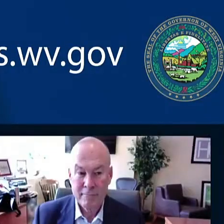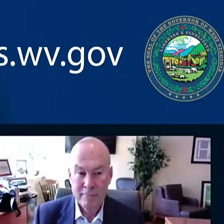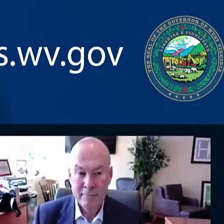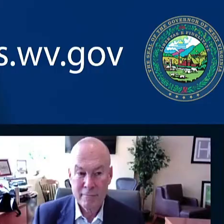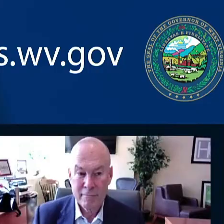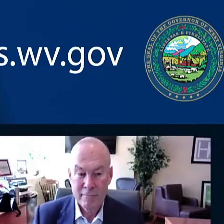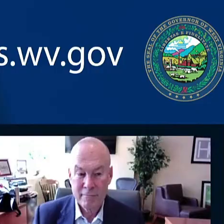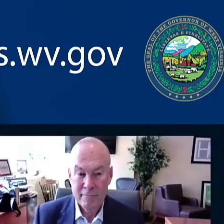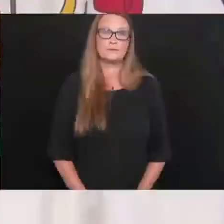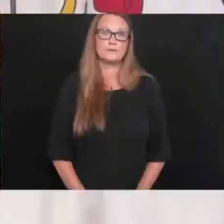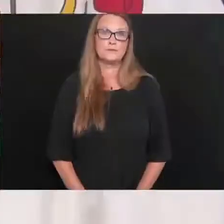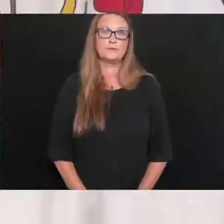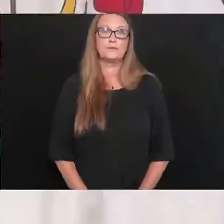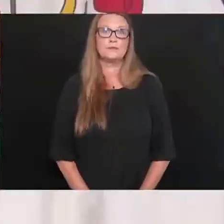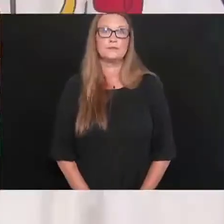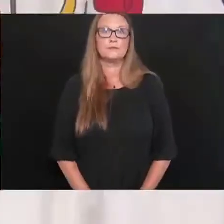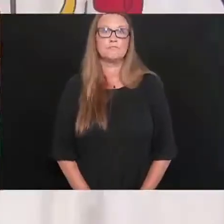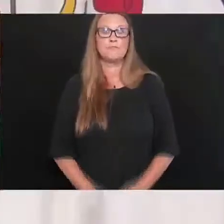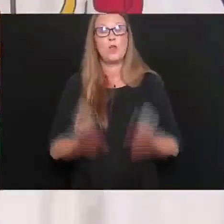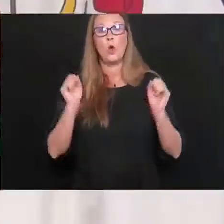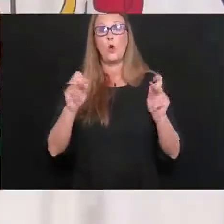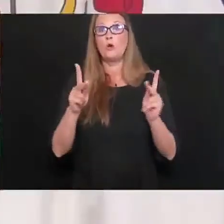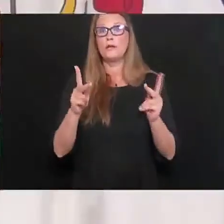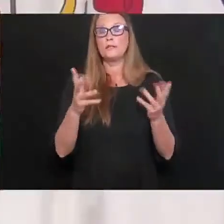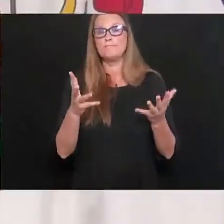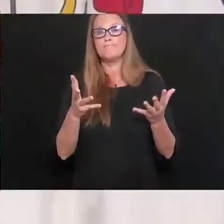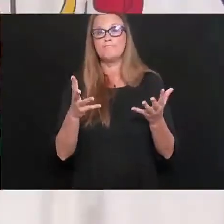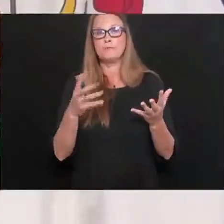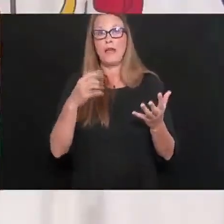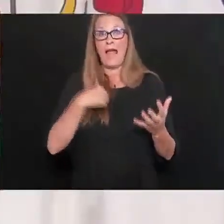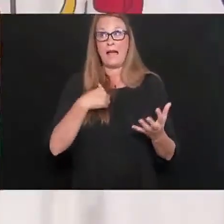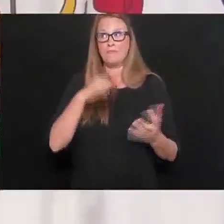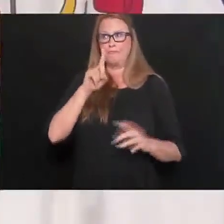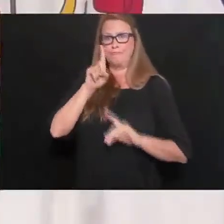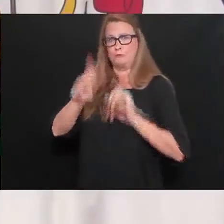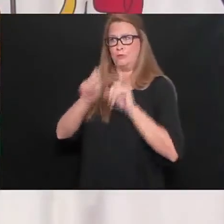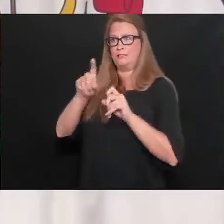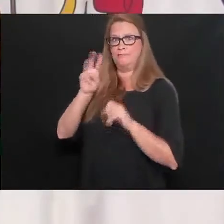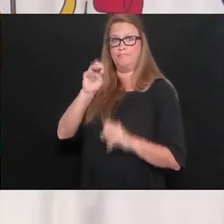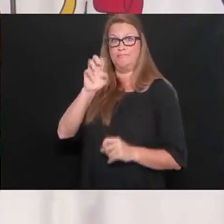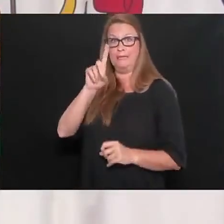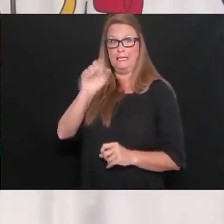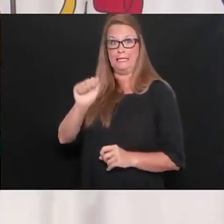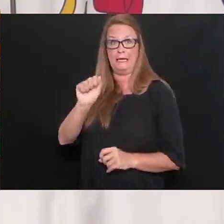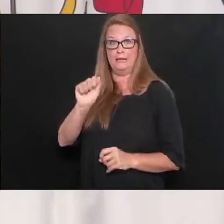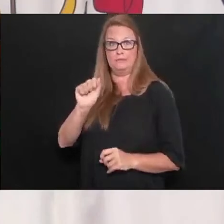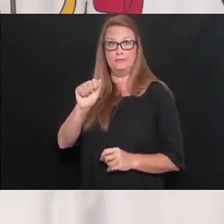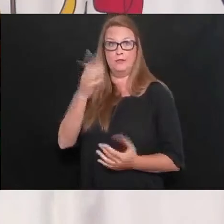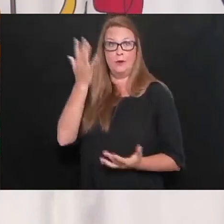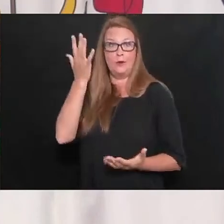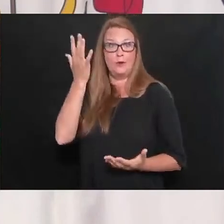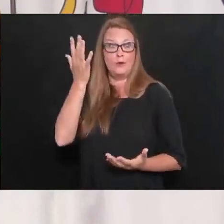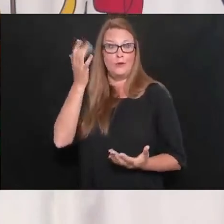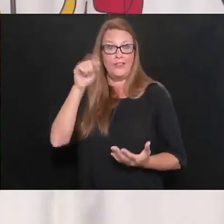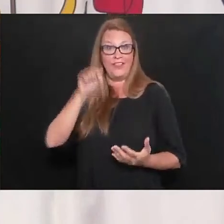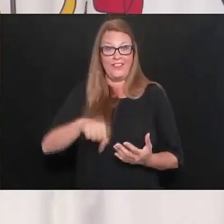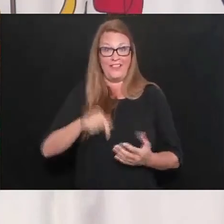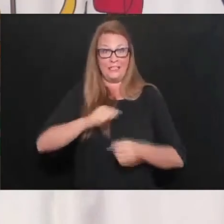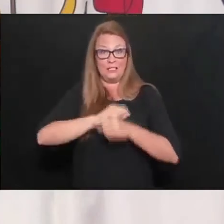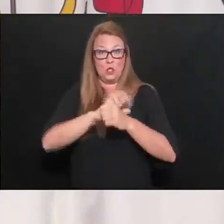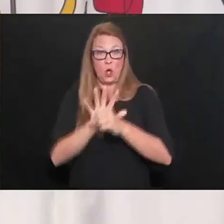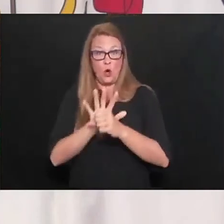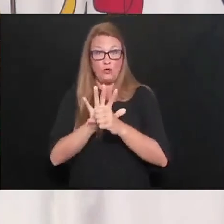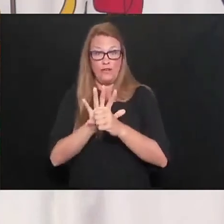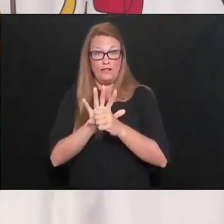Okay, let me say this, and this is to the media. Even though this is a COVID